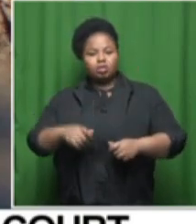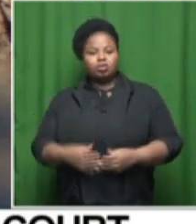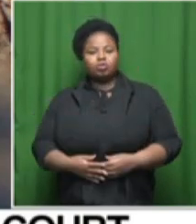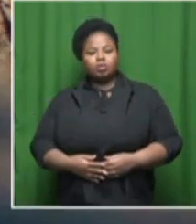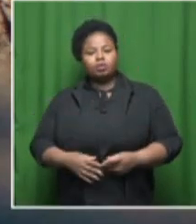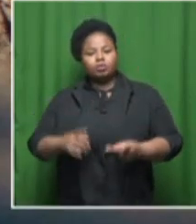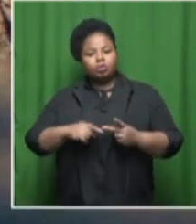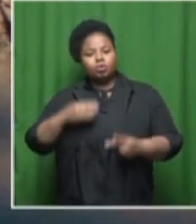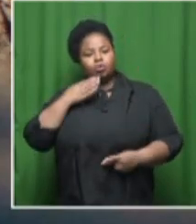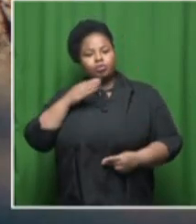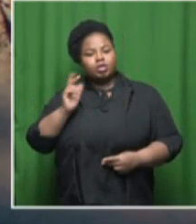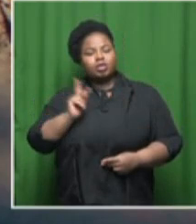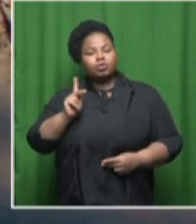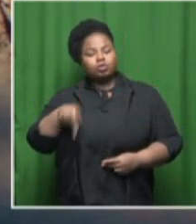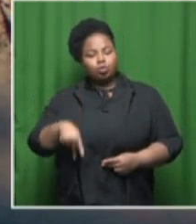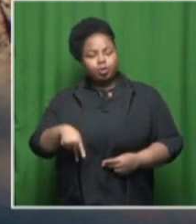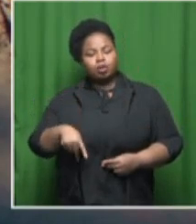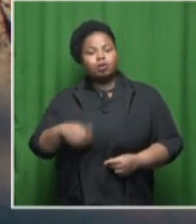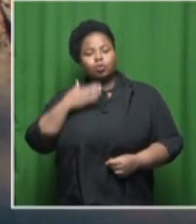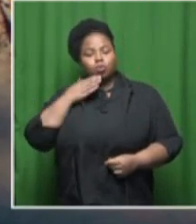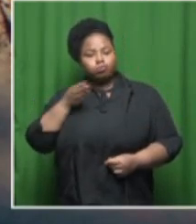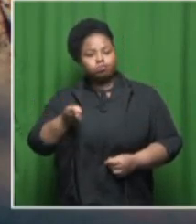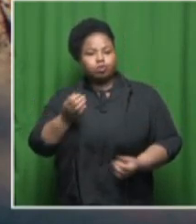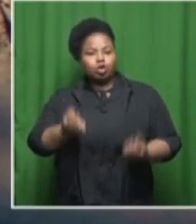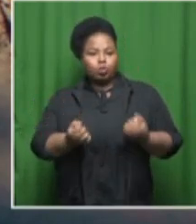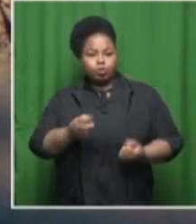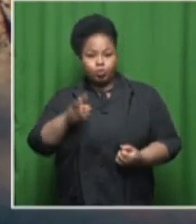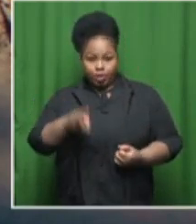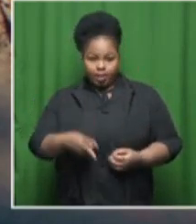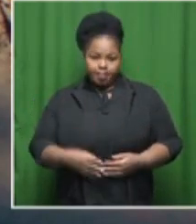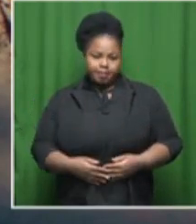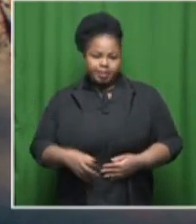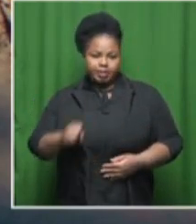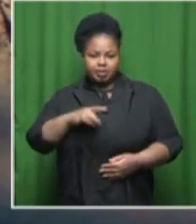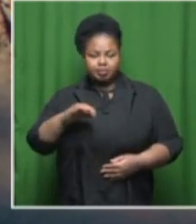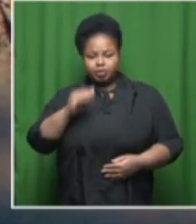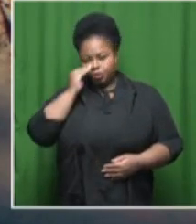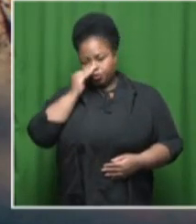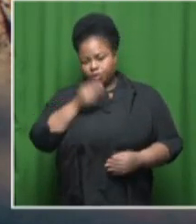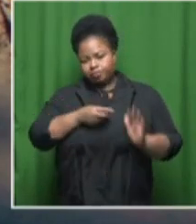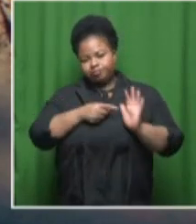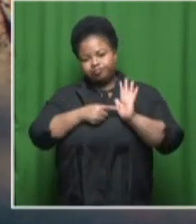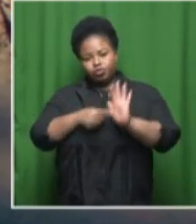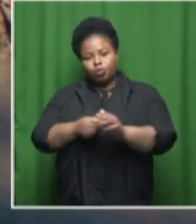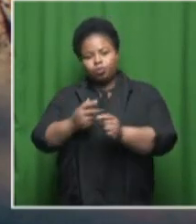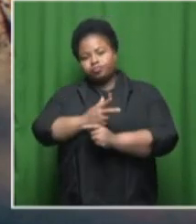weekend in Krugersdorp are expected to appear. And of course, SABC News will have you covered throughout the morning.